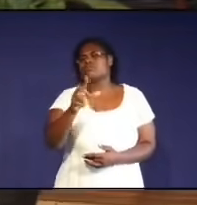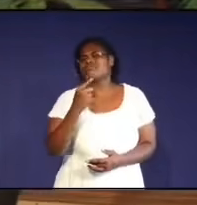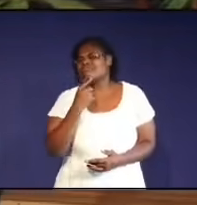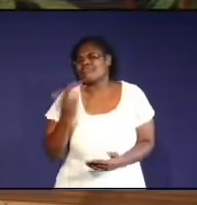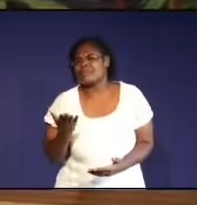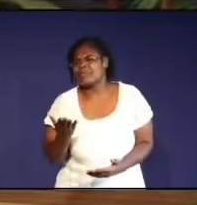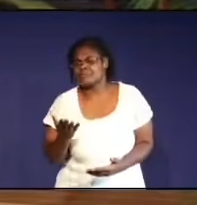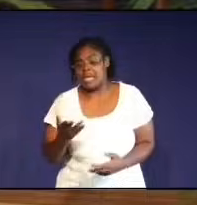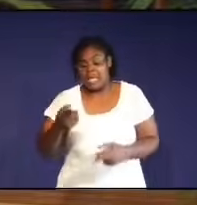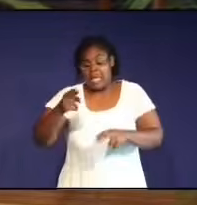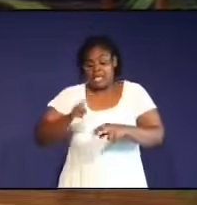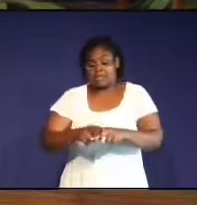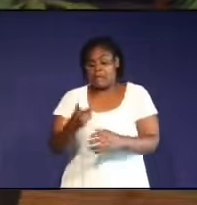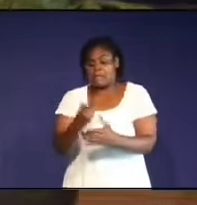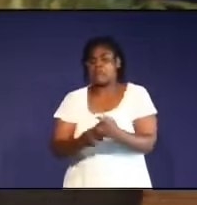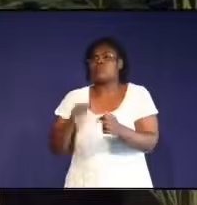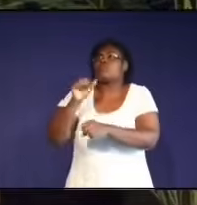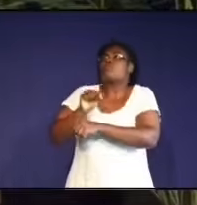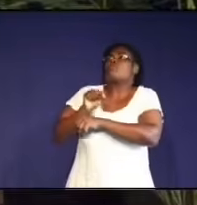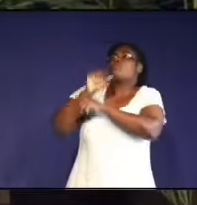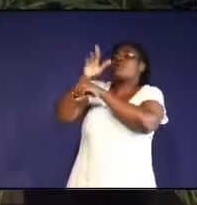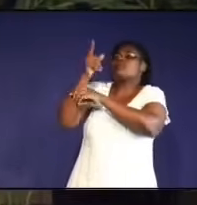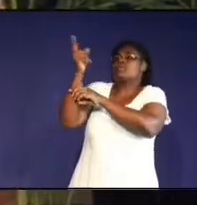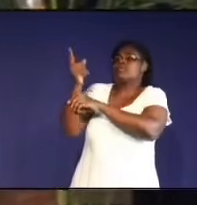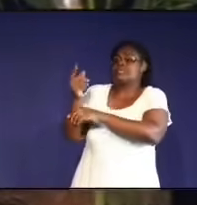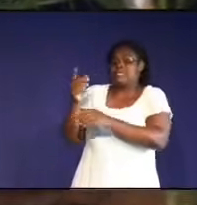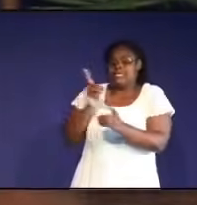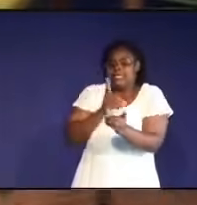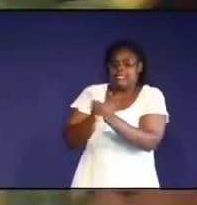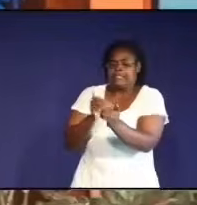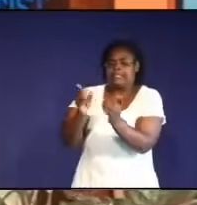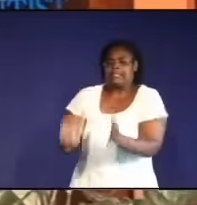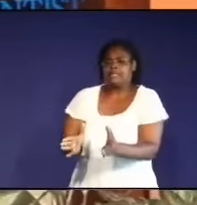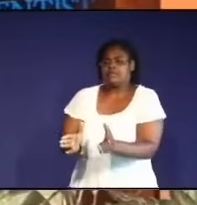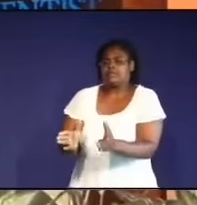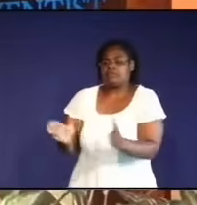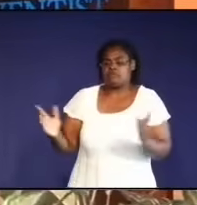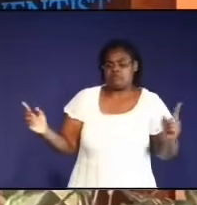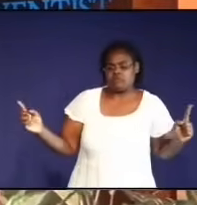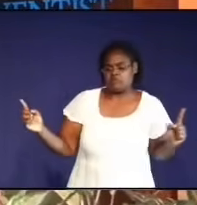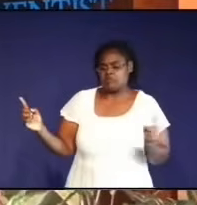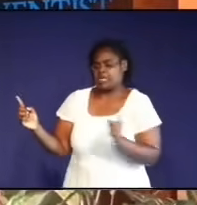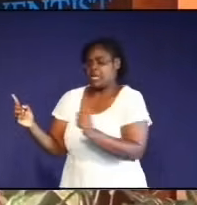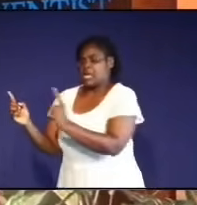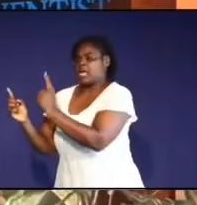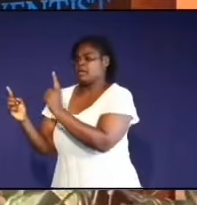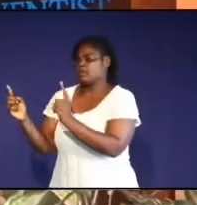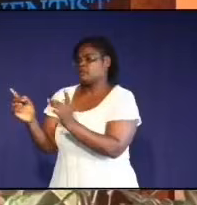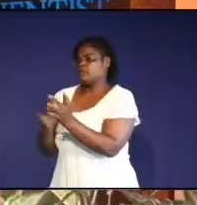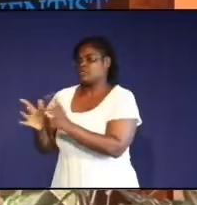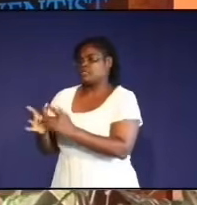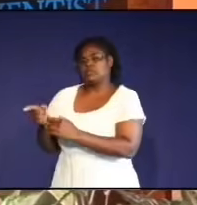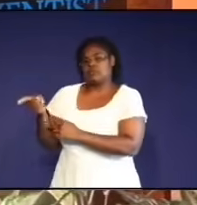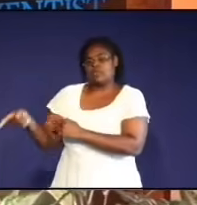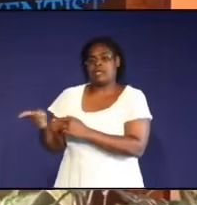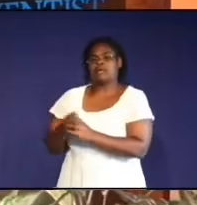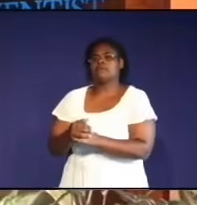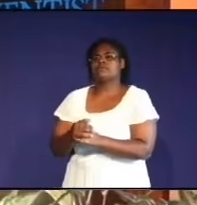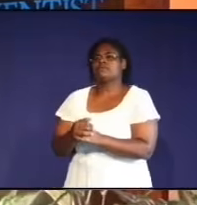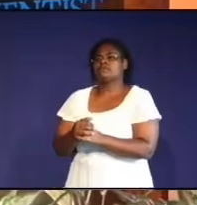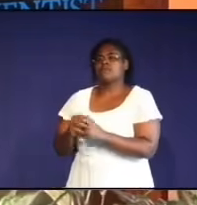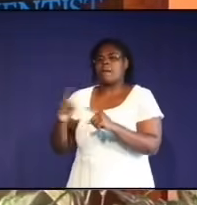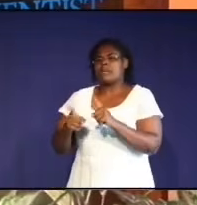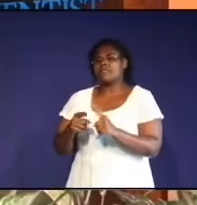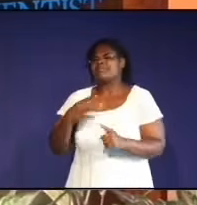he sat on the Mount of Olives, the disciples came to him. That's Matthew's version. But I